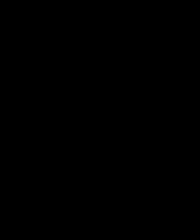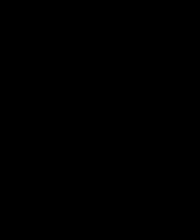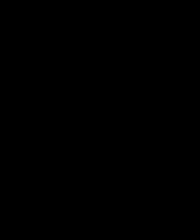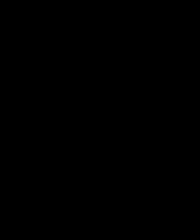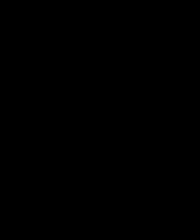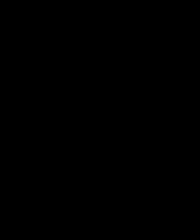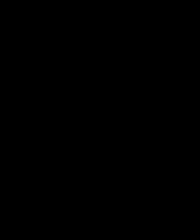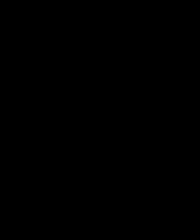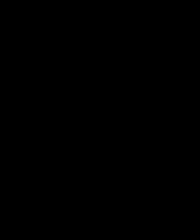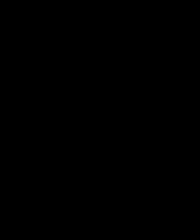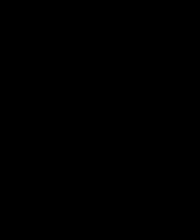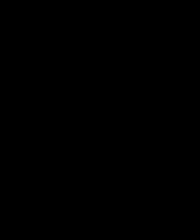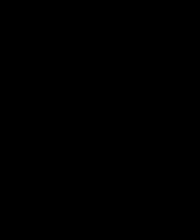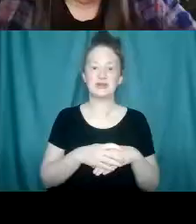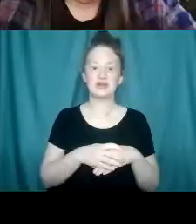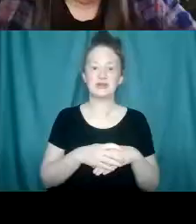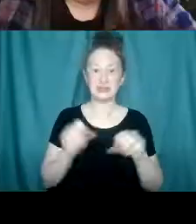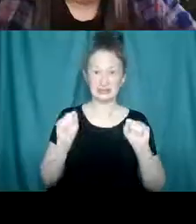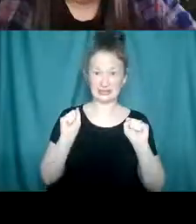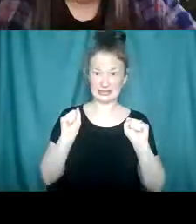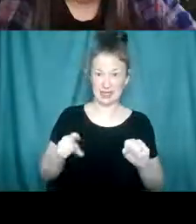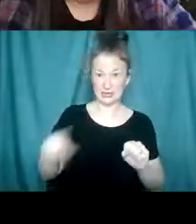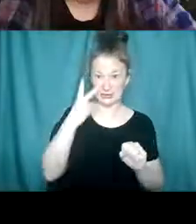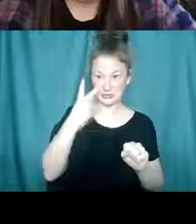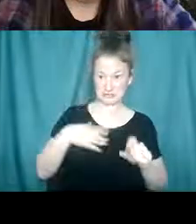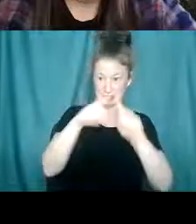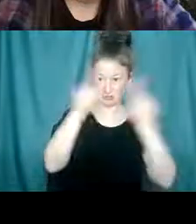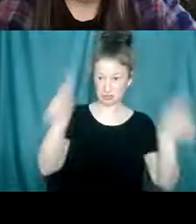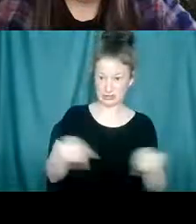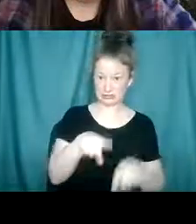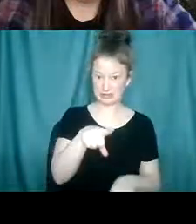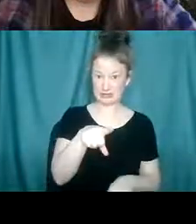So let me know, can you see my screen, everybody?